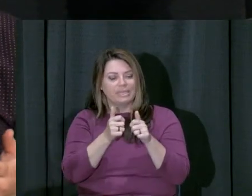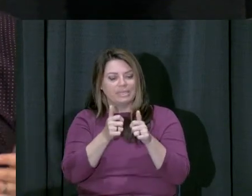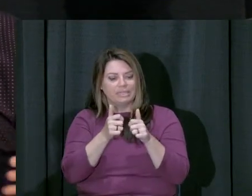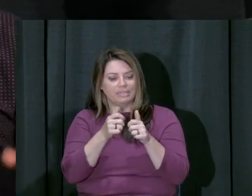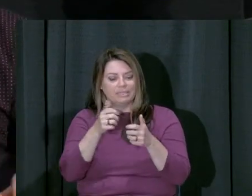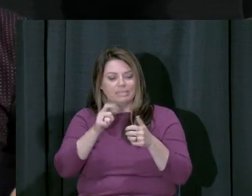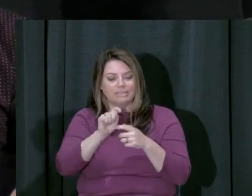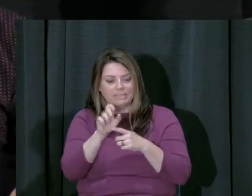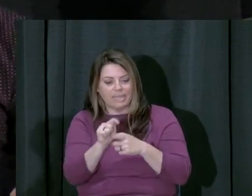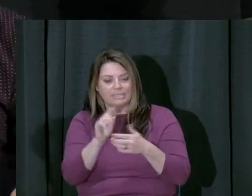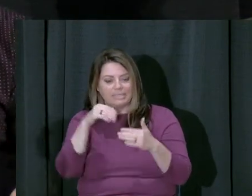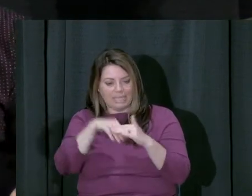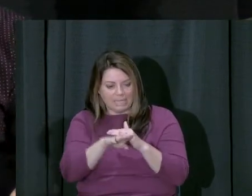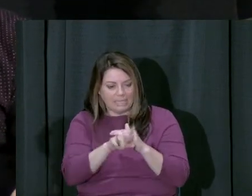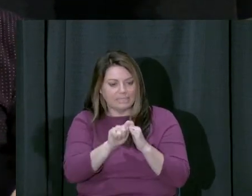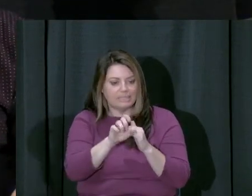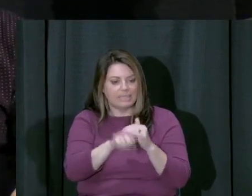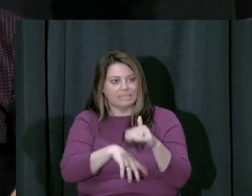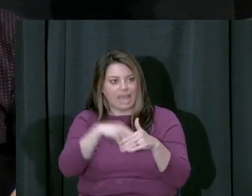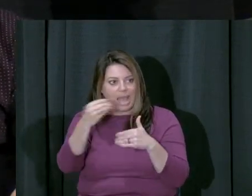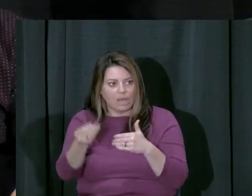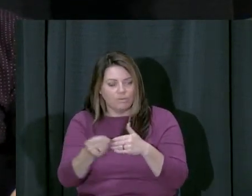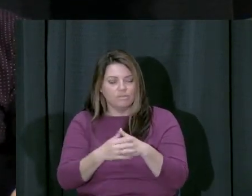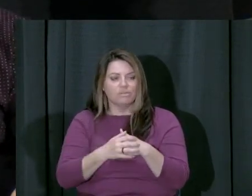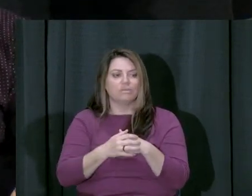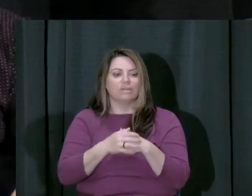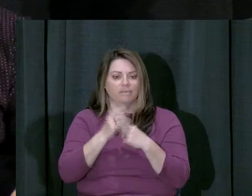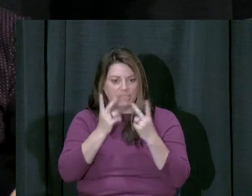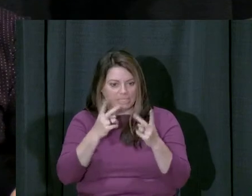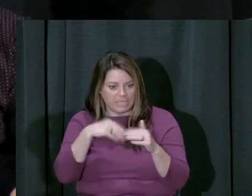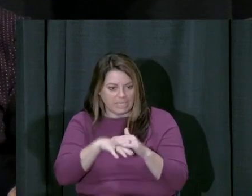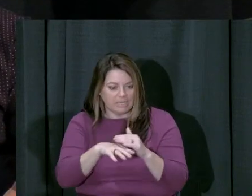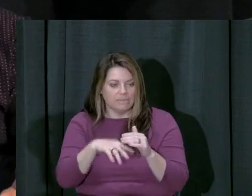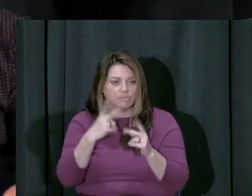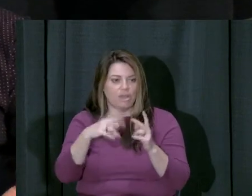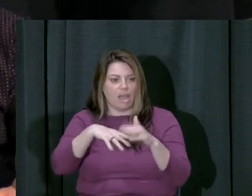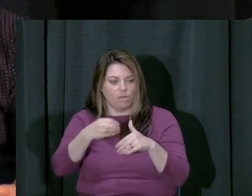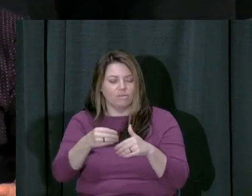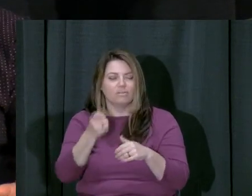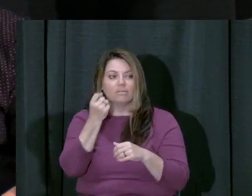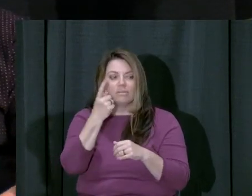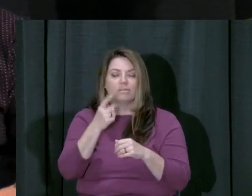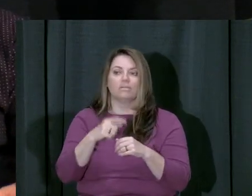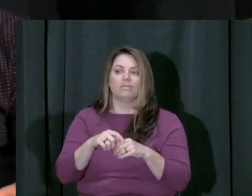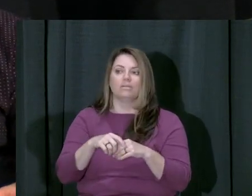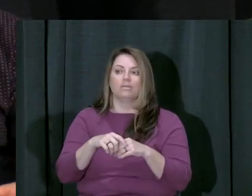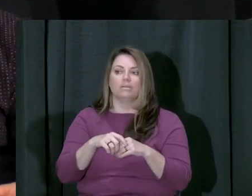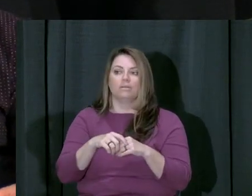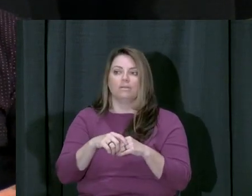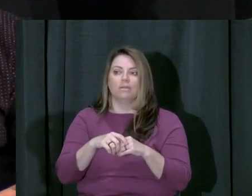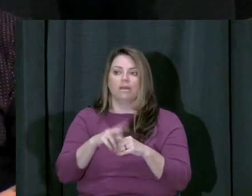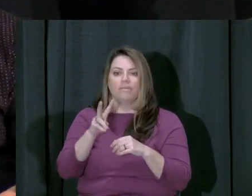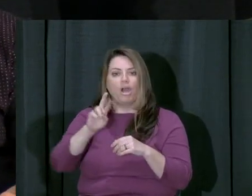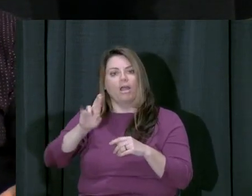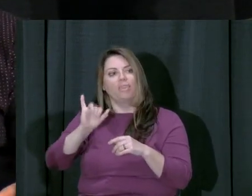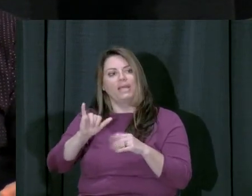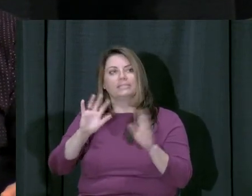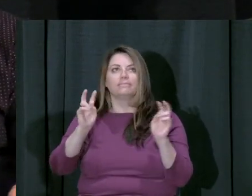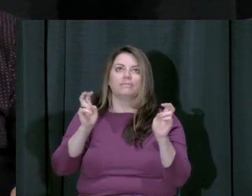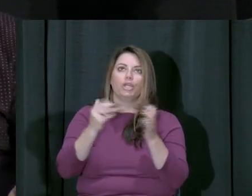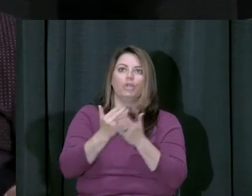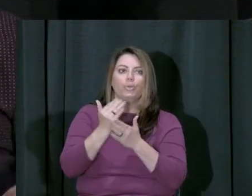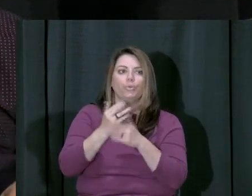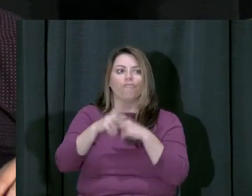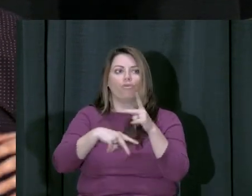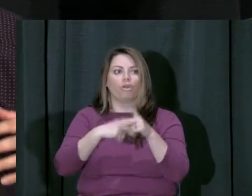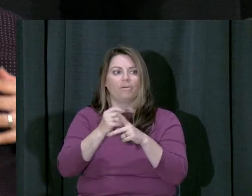images out. Virtual and augmented reality, I think, is a fundamentally new form of interface. It's something